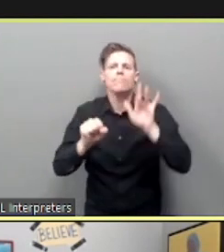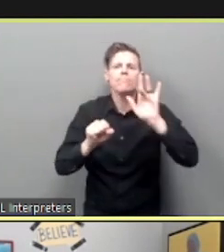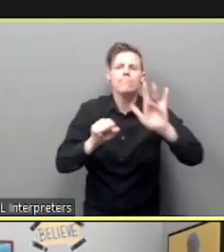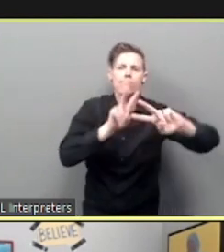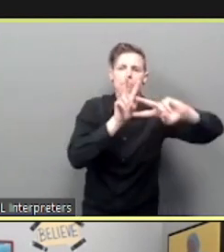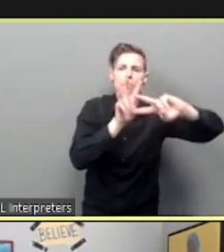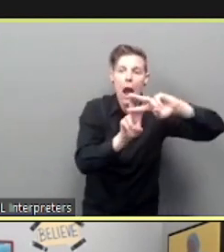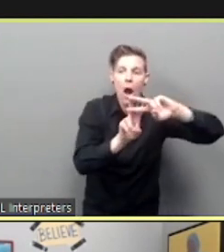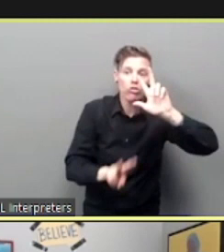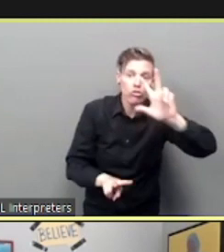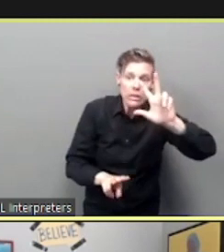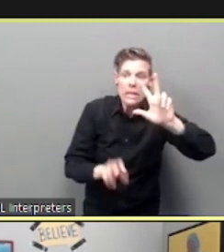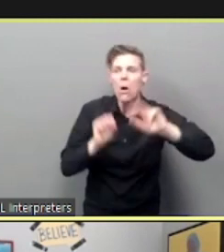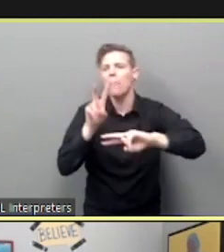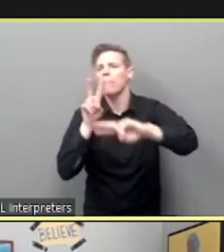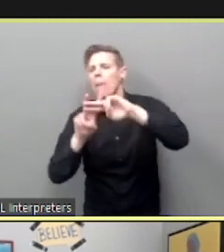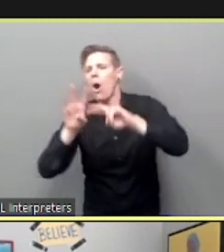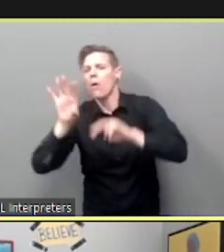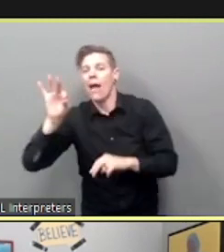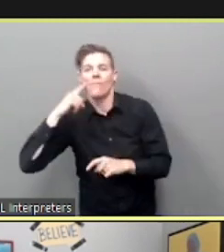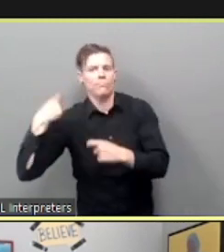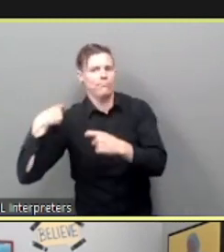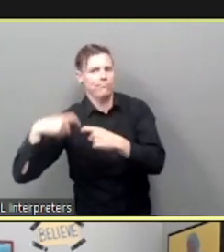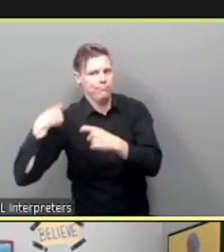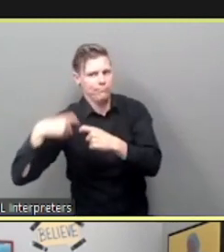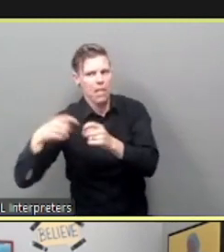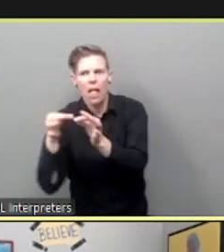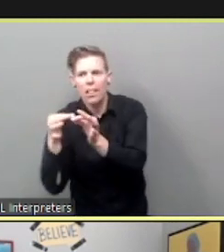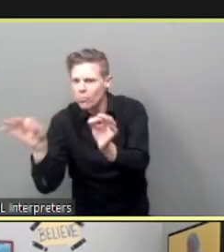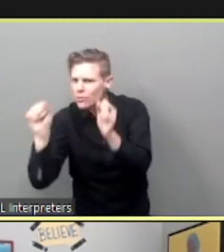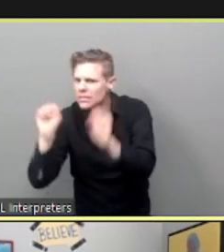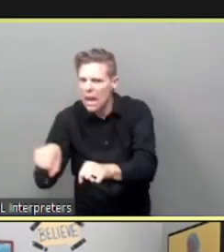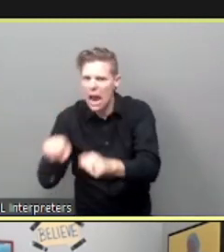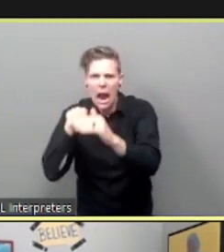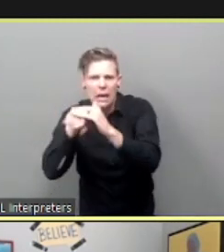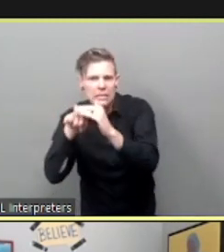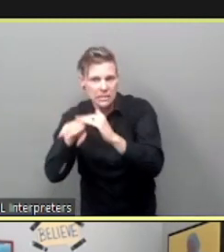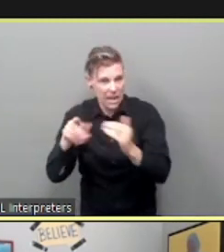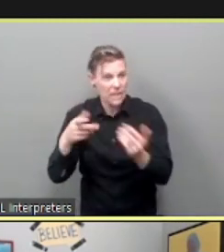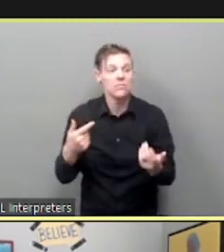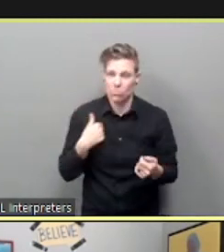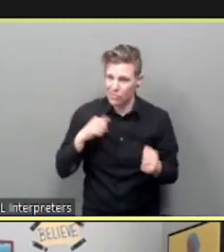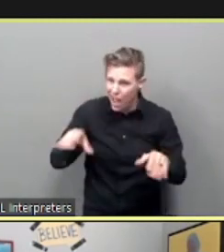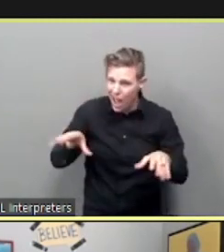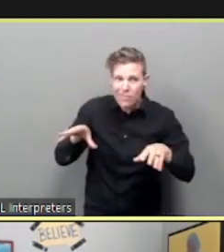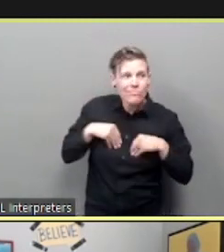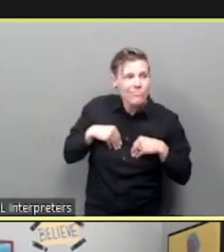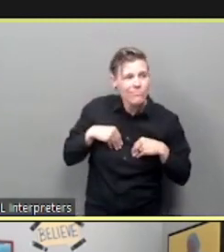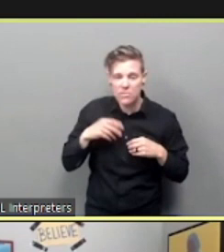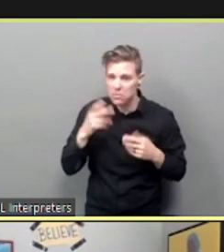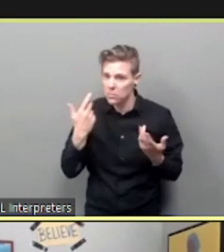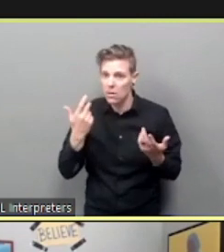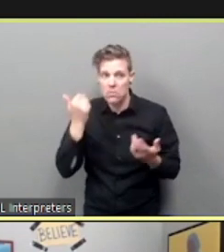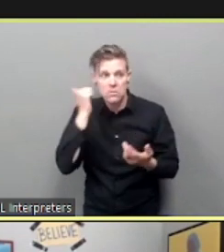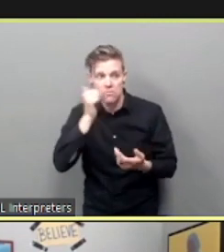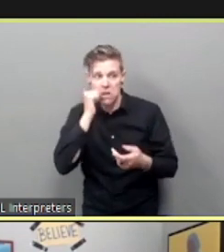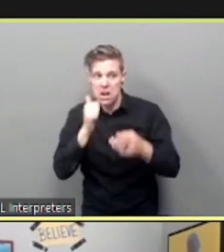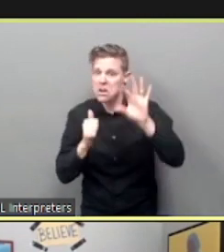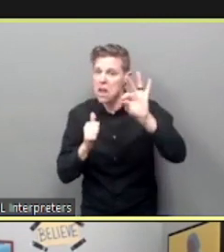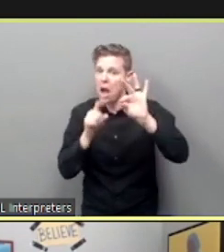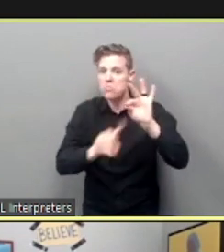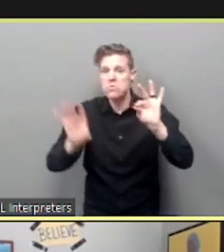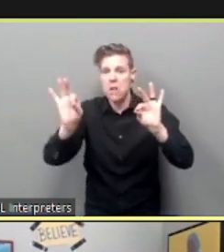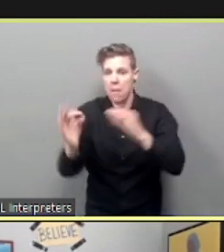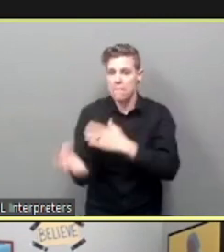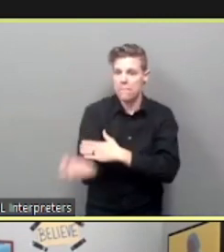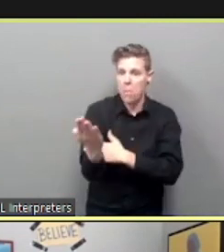8 a.m. to 8 p.m. Mondays through Sunday, every day of the week. So thanks for the call center for doing that. Next